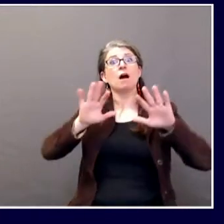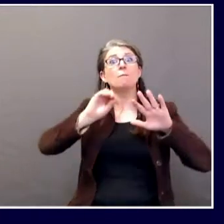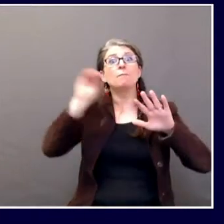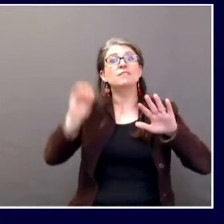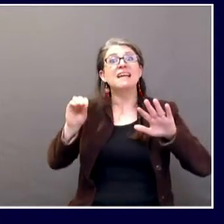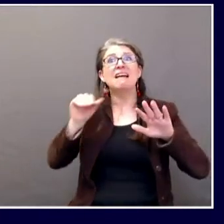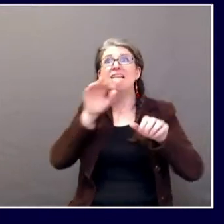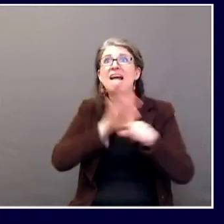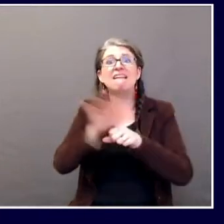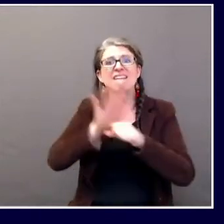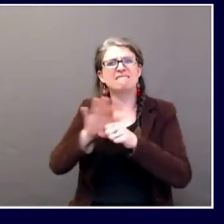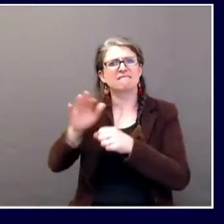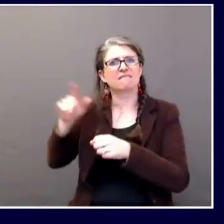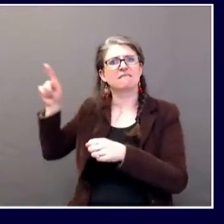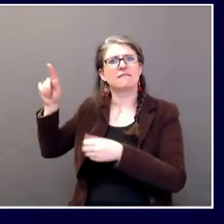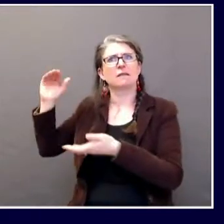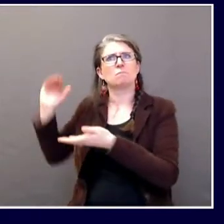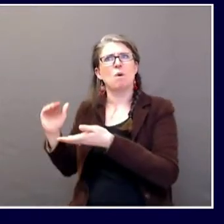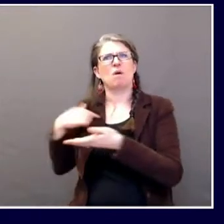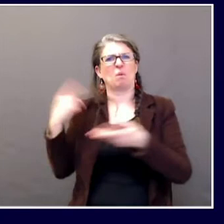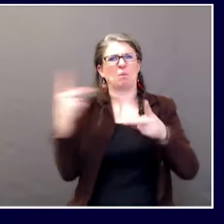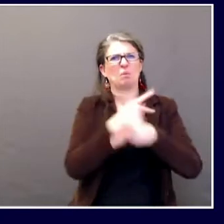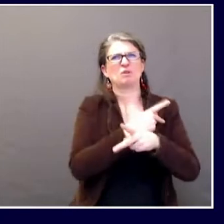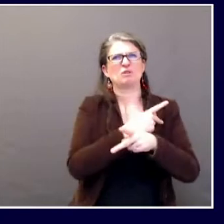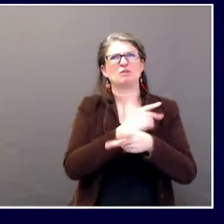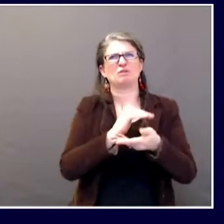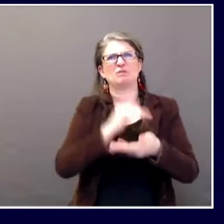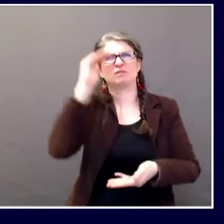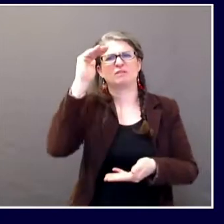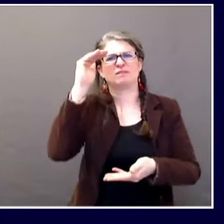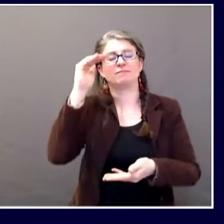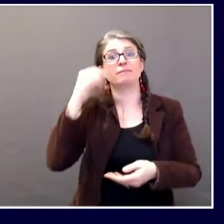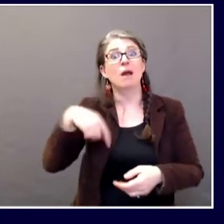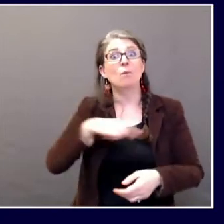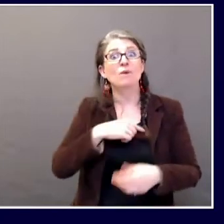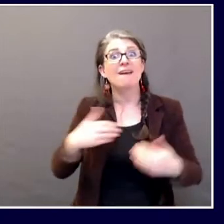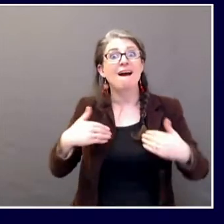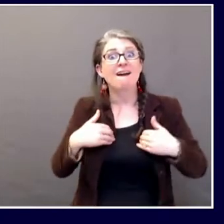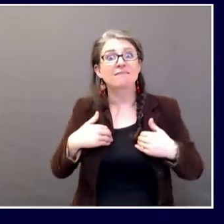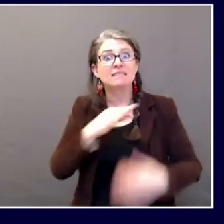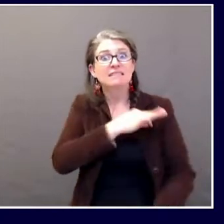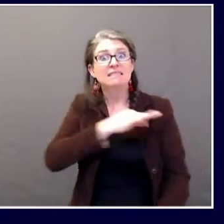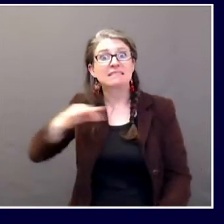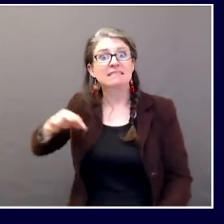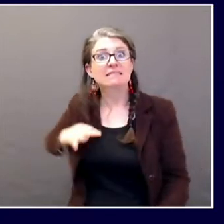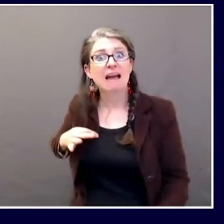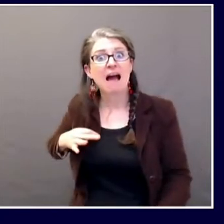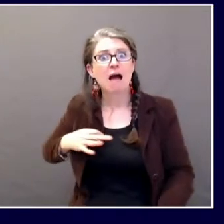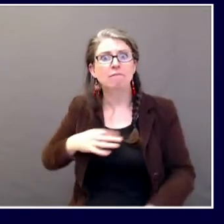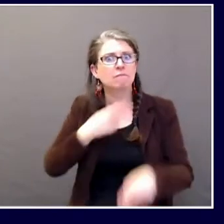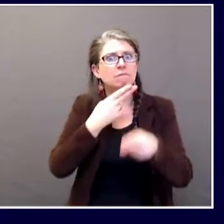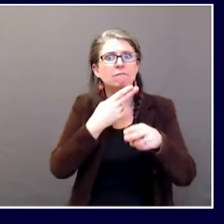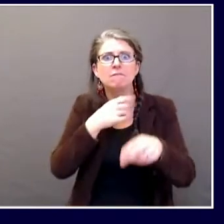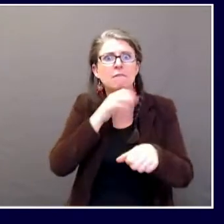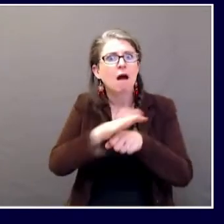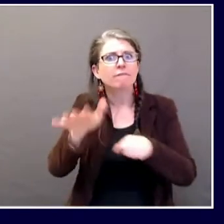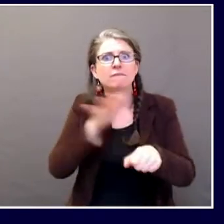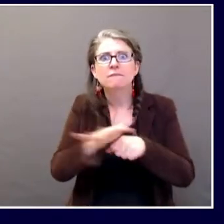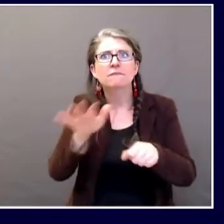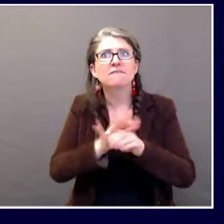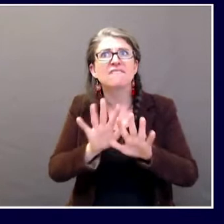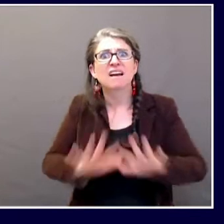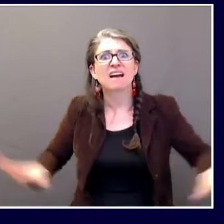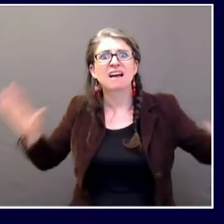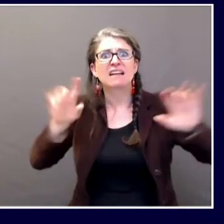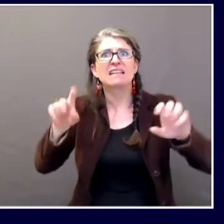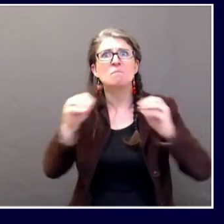the number of staff shortages just from the previous week. But we'll focus on PPE. Clearly, the need is great, not only with the hospitals